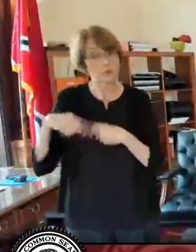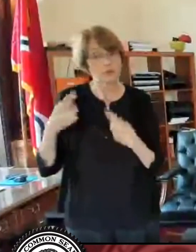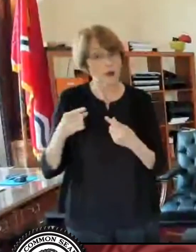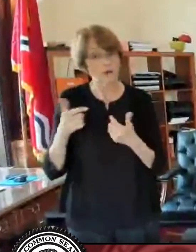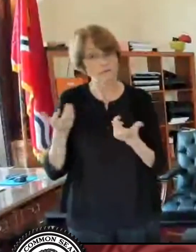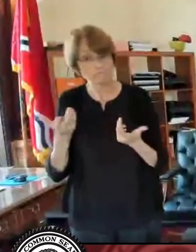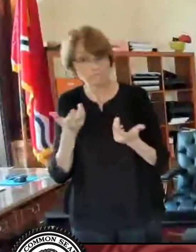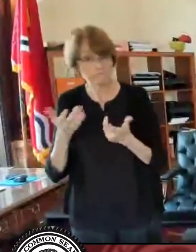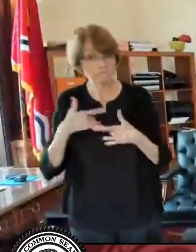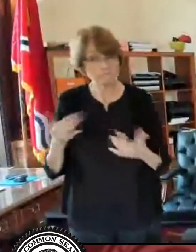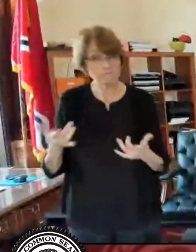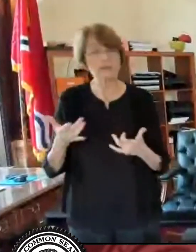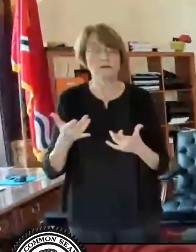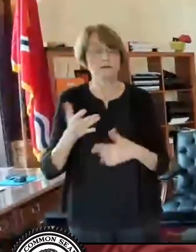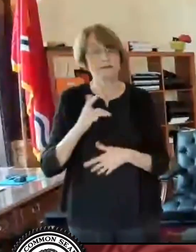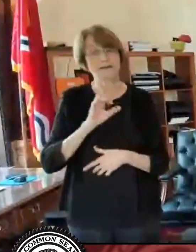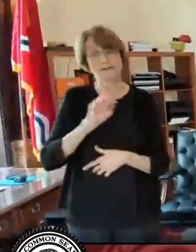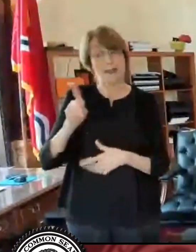school, and